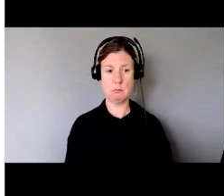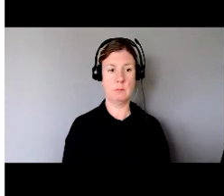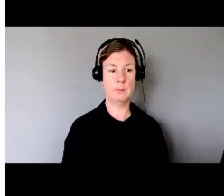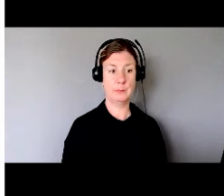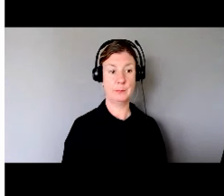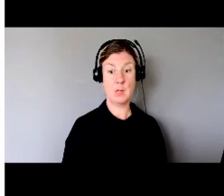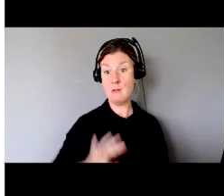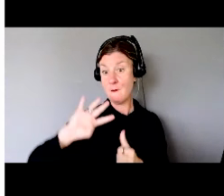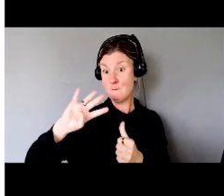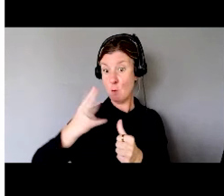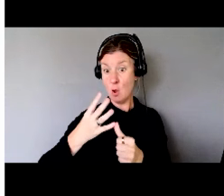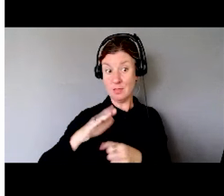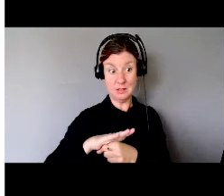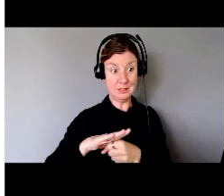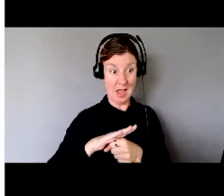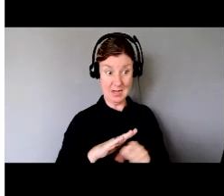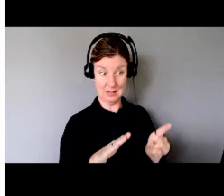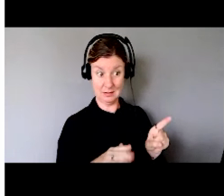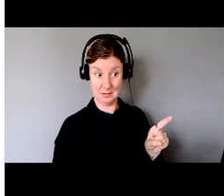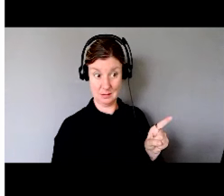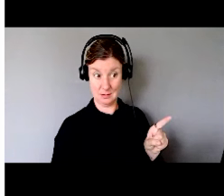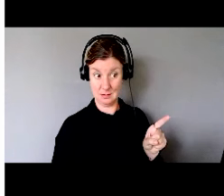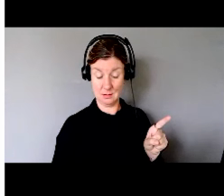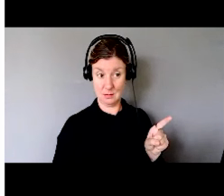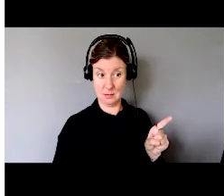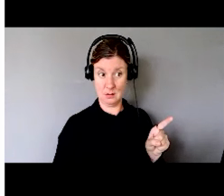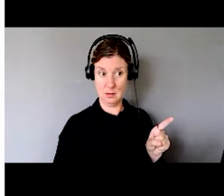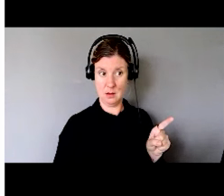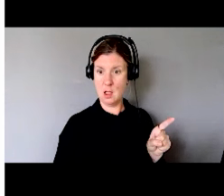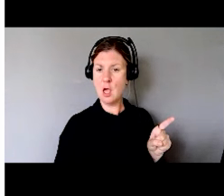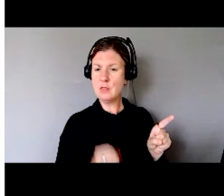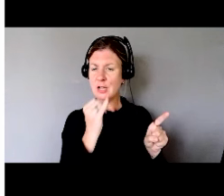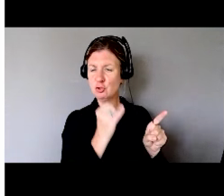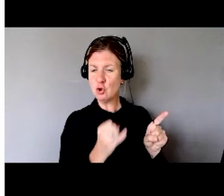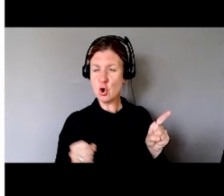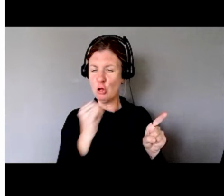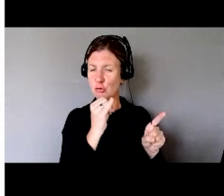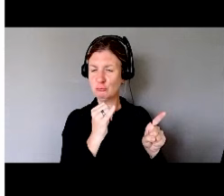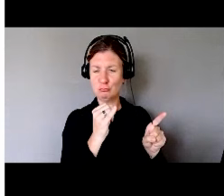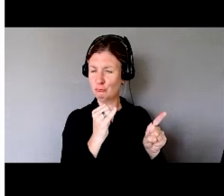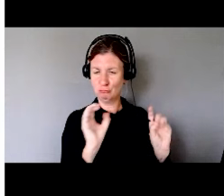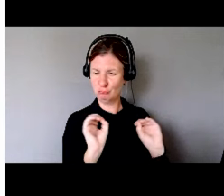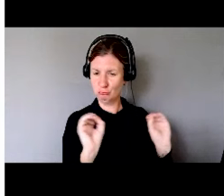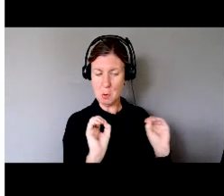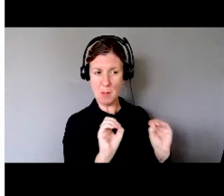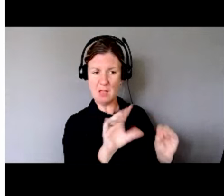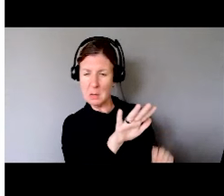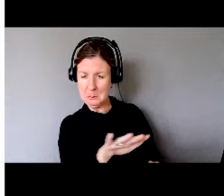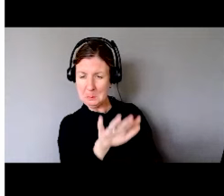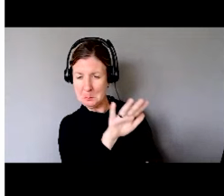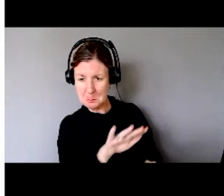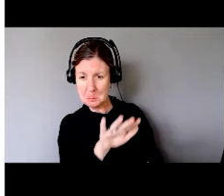near the fire station, not circled, could also be considered to balance focus between